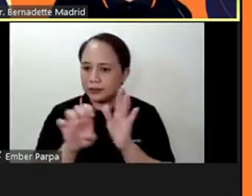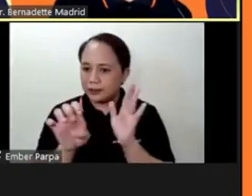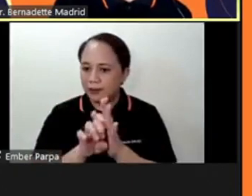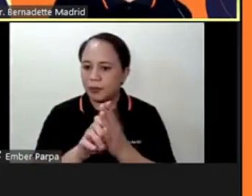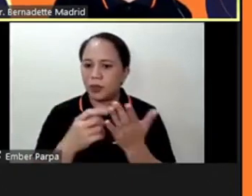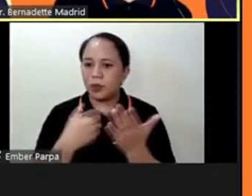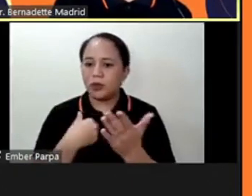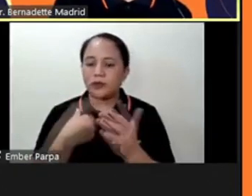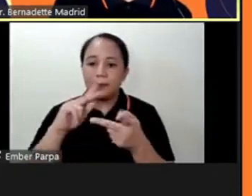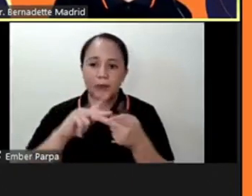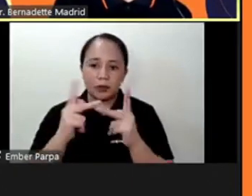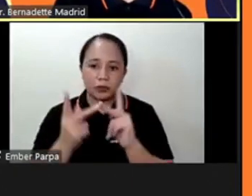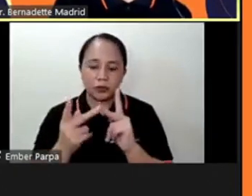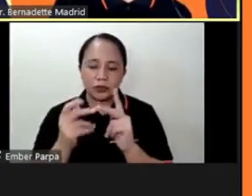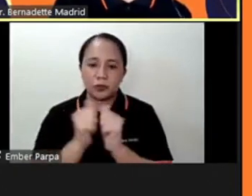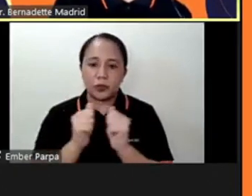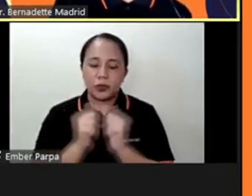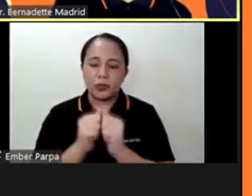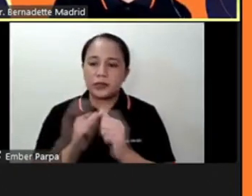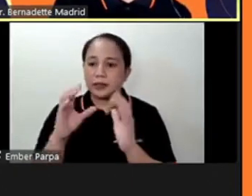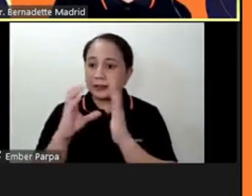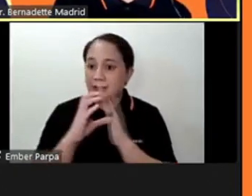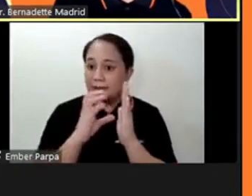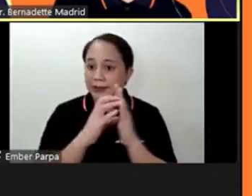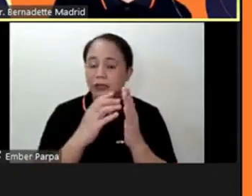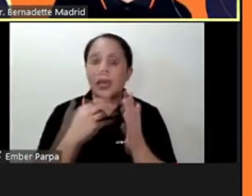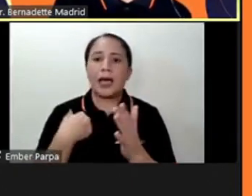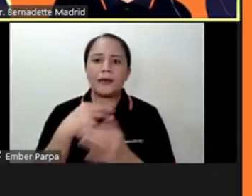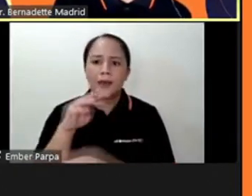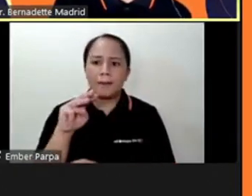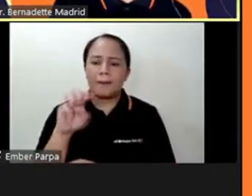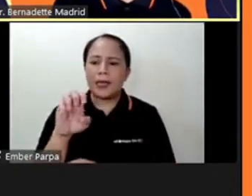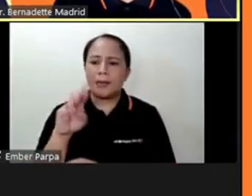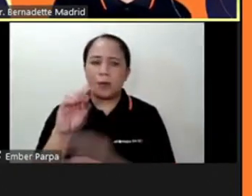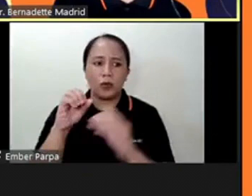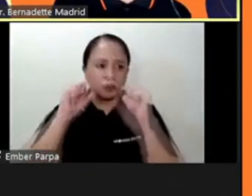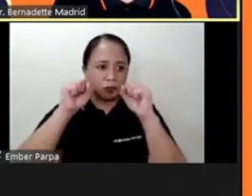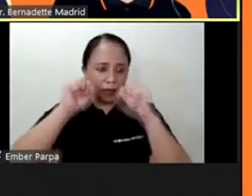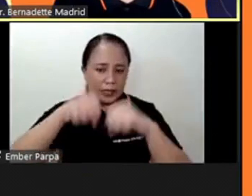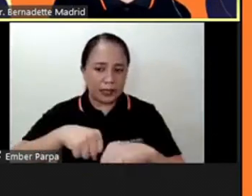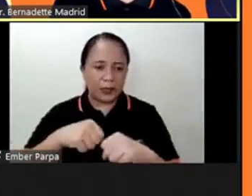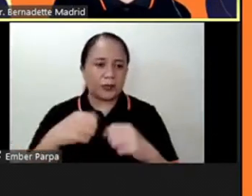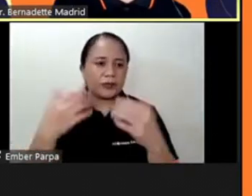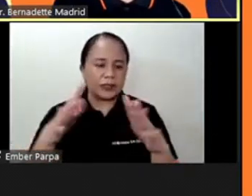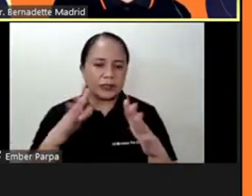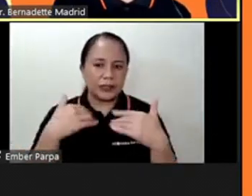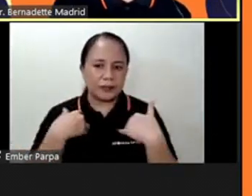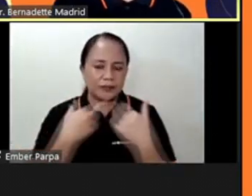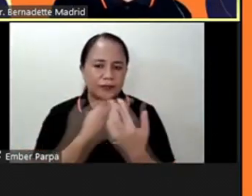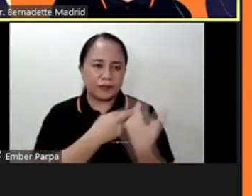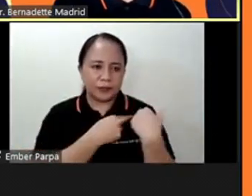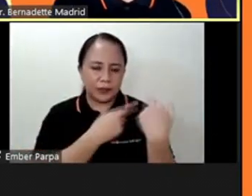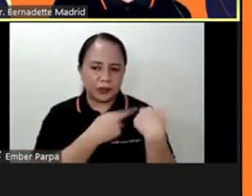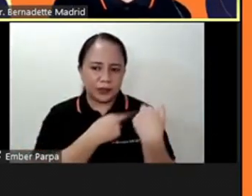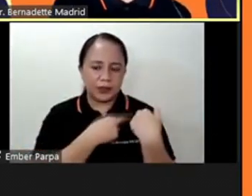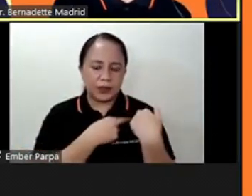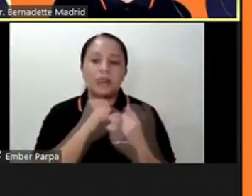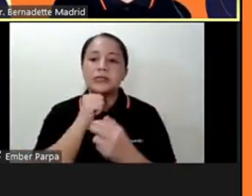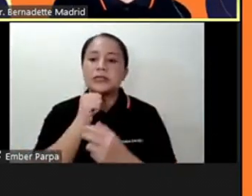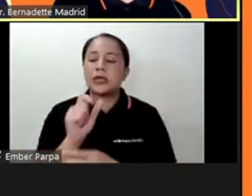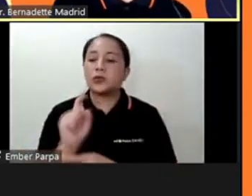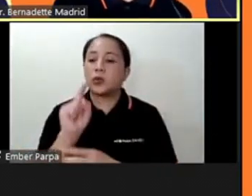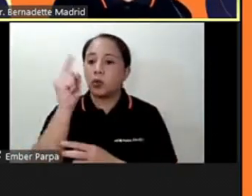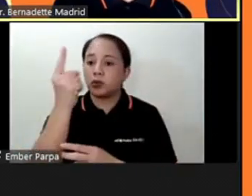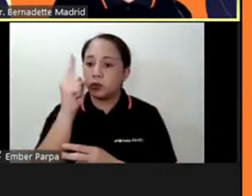of a partnership with the city. So there is a memorandum of agreement. We all have responsibilities. It is not just